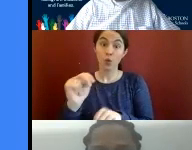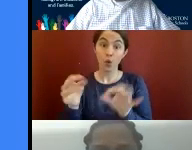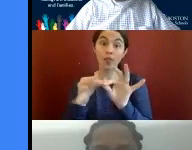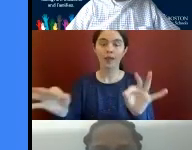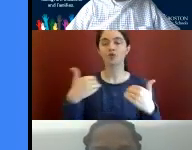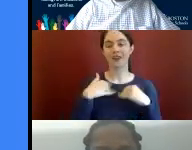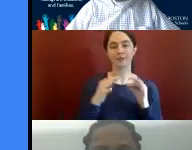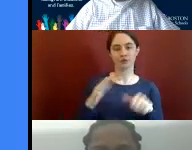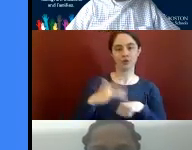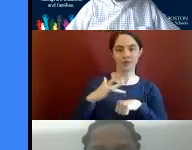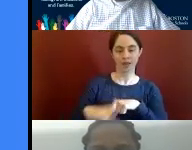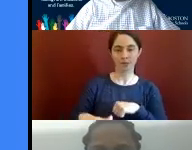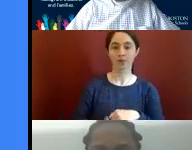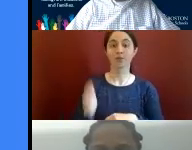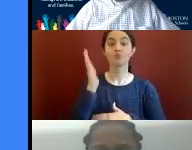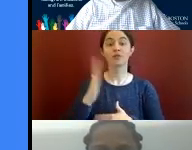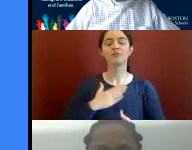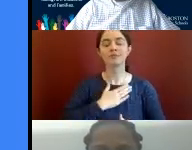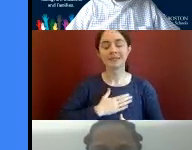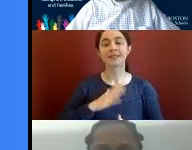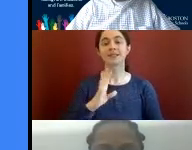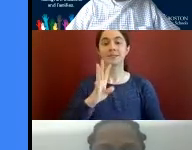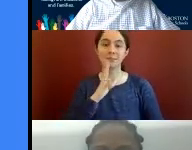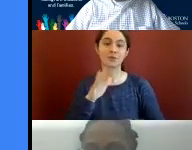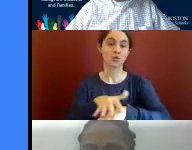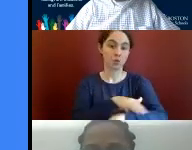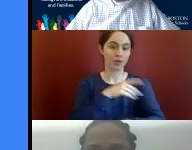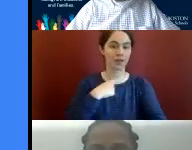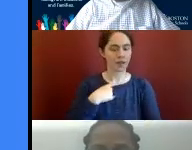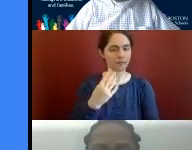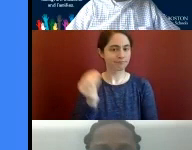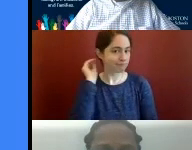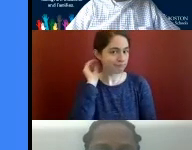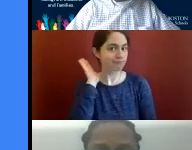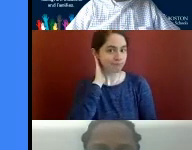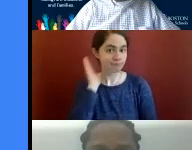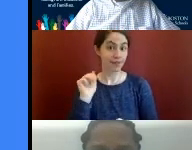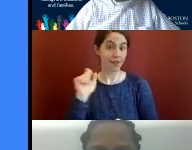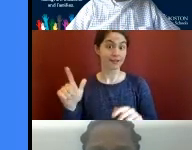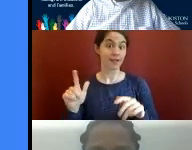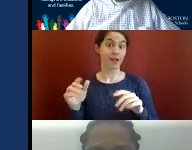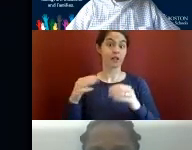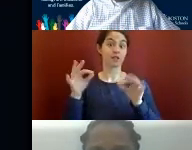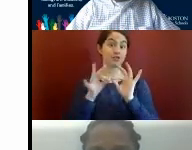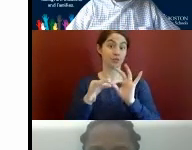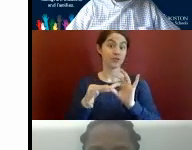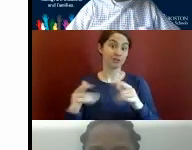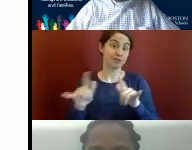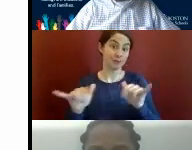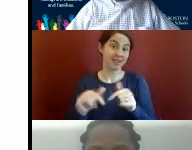please remember to speak slowly and be mindful of the simultaneous ASL interpretation. Next slide.